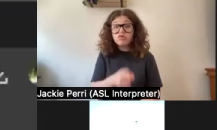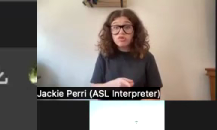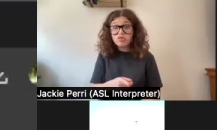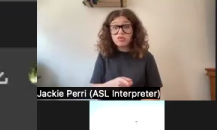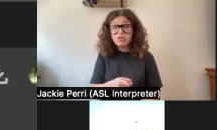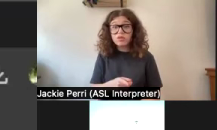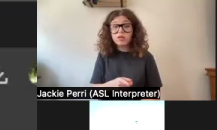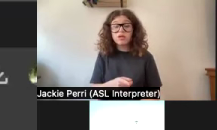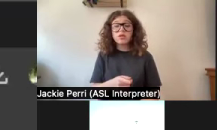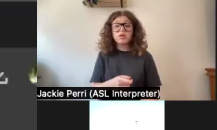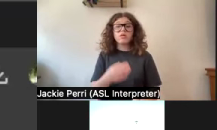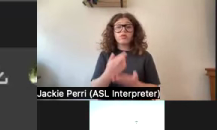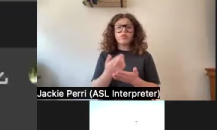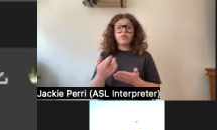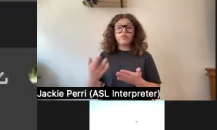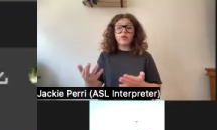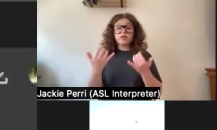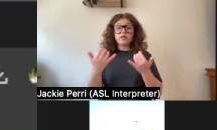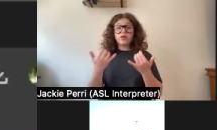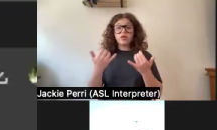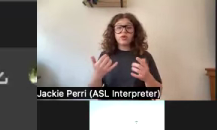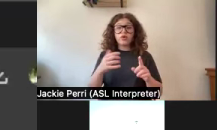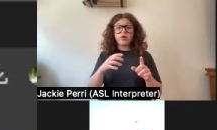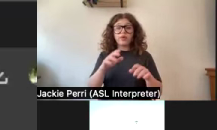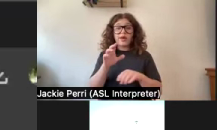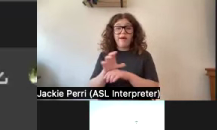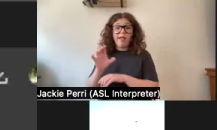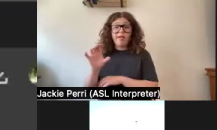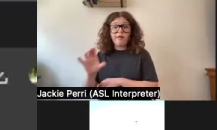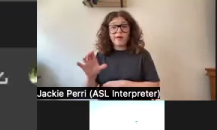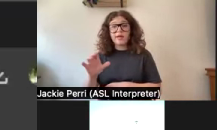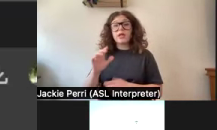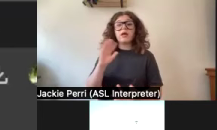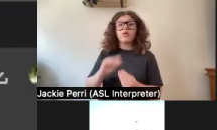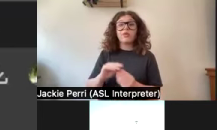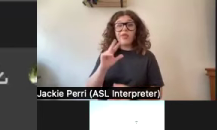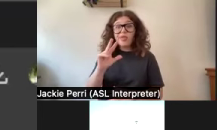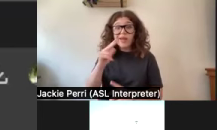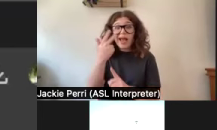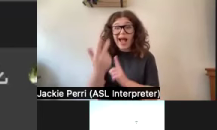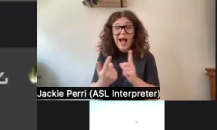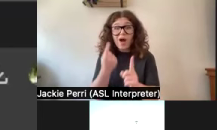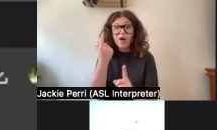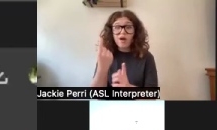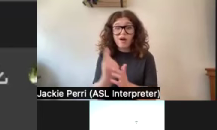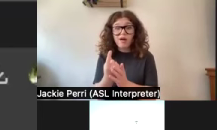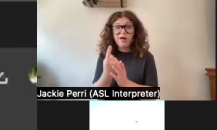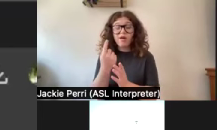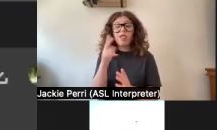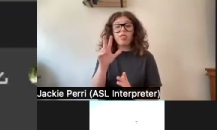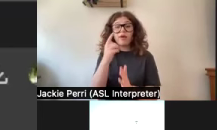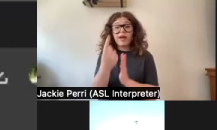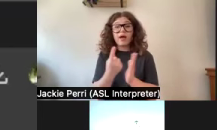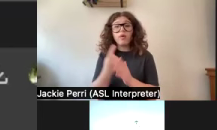currently incluyen una allocated formación include de a 3 horas 3-hour para training for educadores educators una vez once cada every 4 4 años.